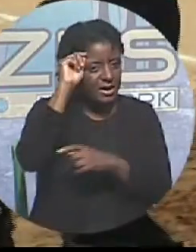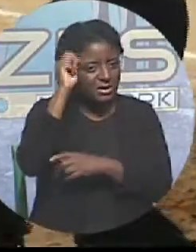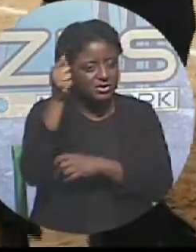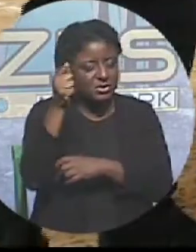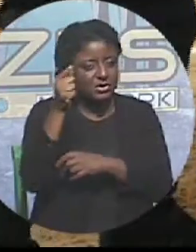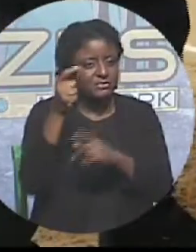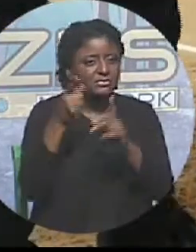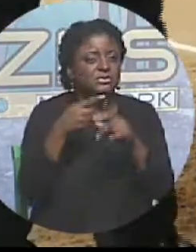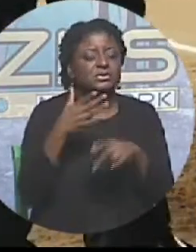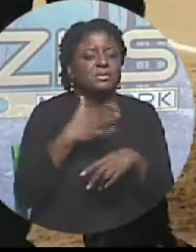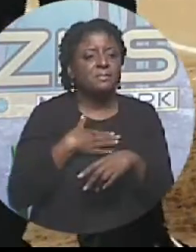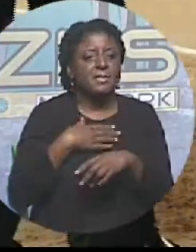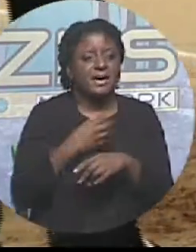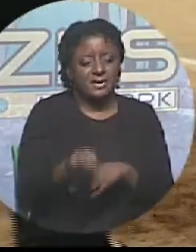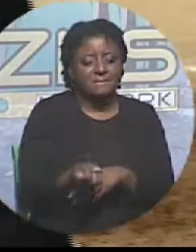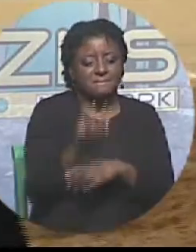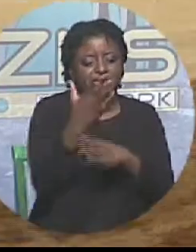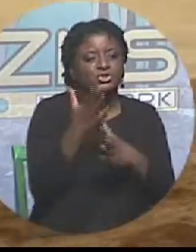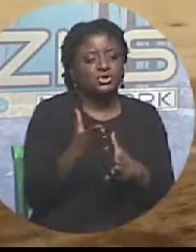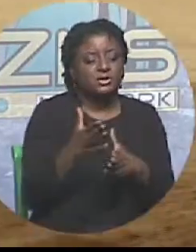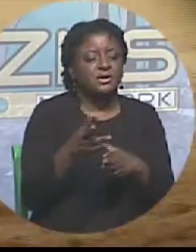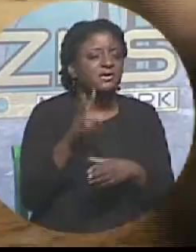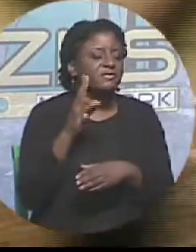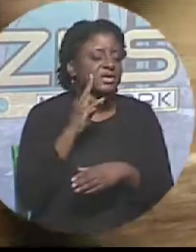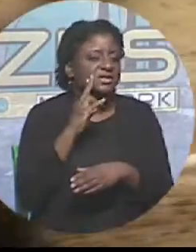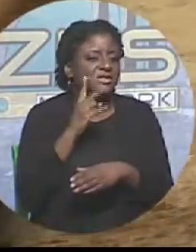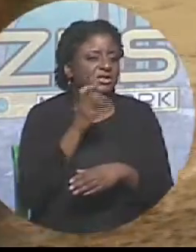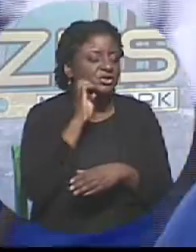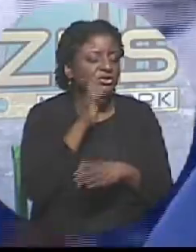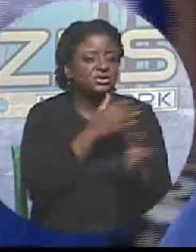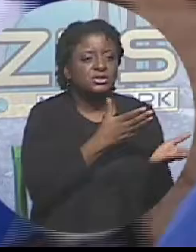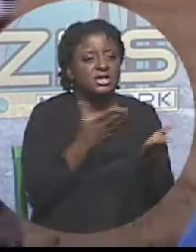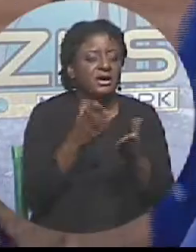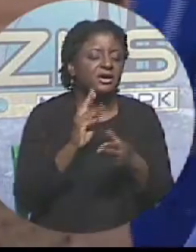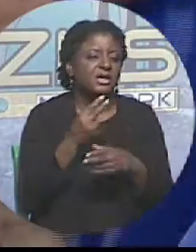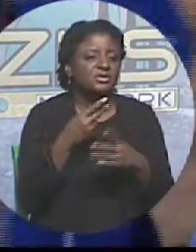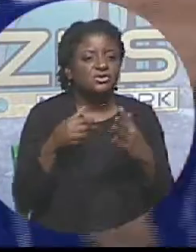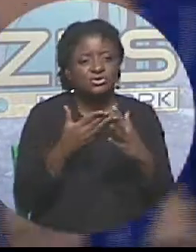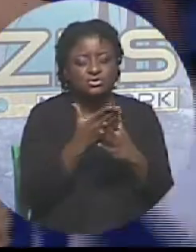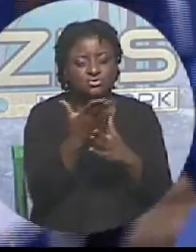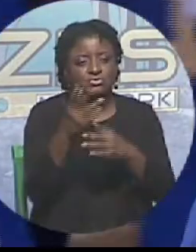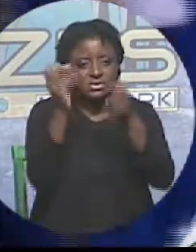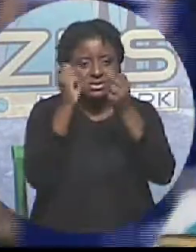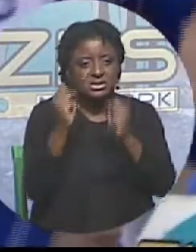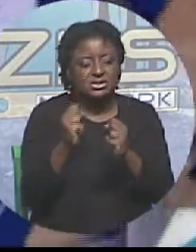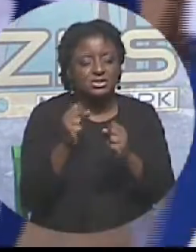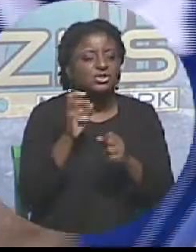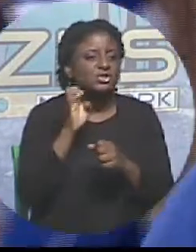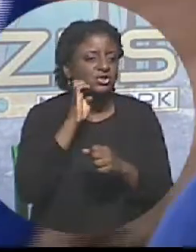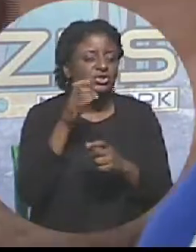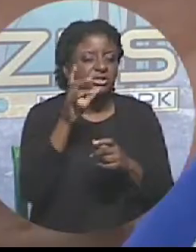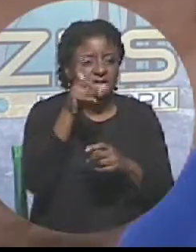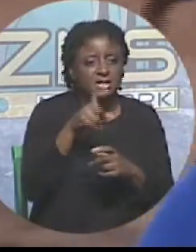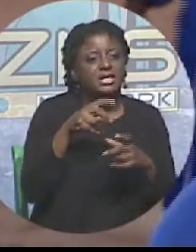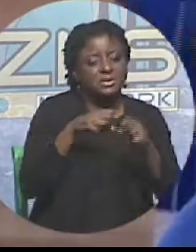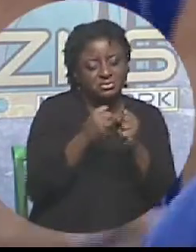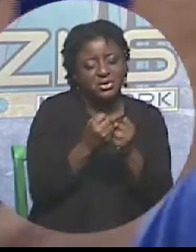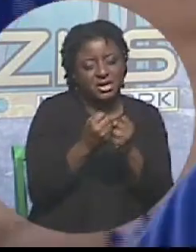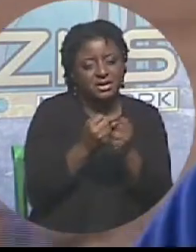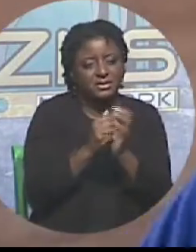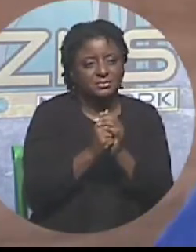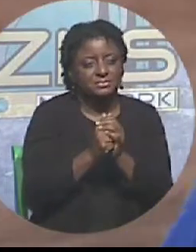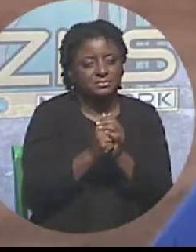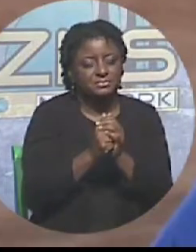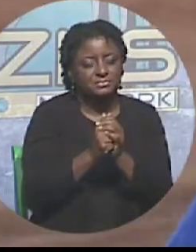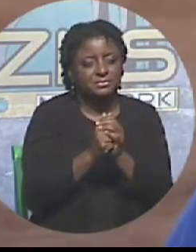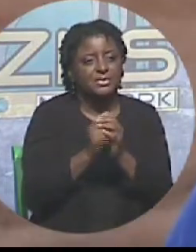pitcher, Valencia. Valencia has carried us all through the season. I think she needed a break. That's when I pull her. We need to